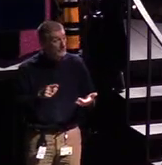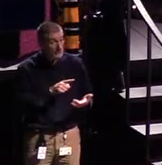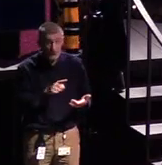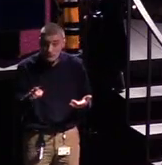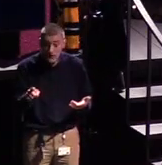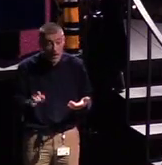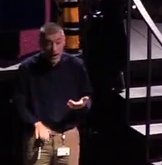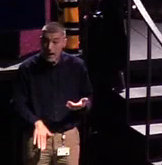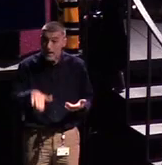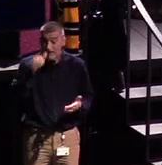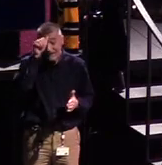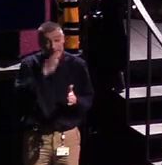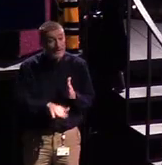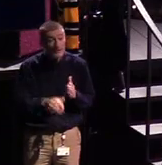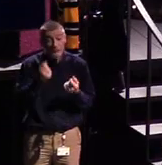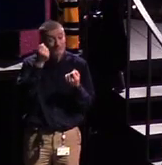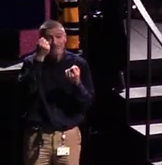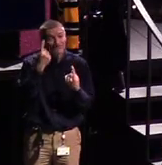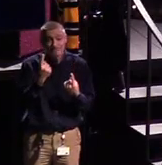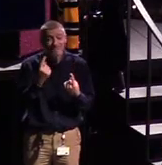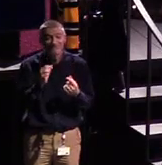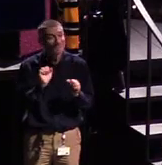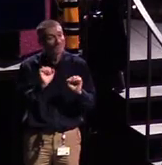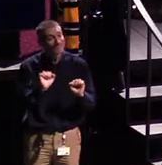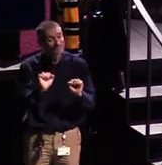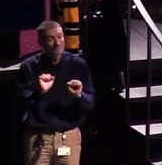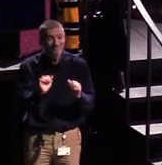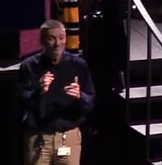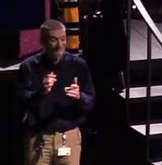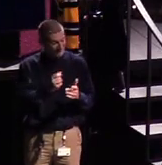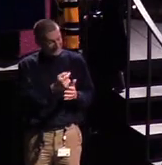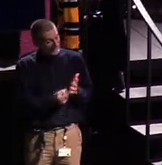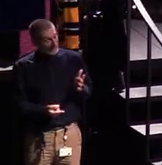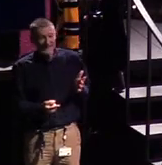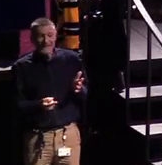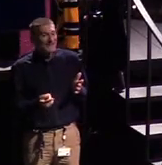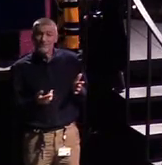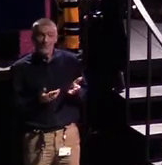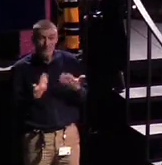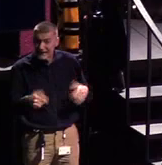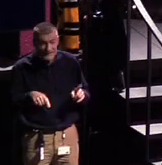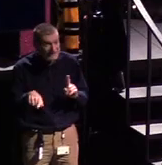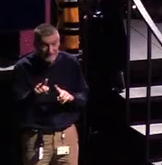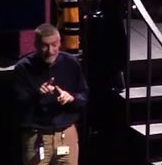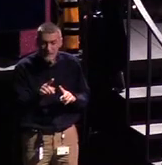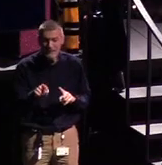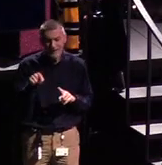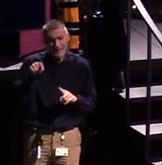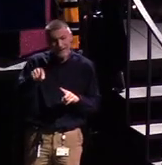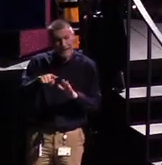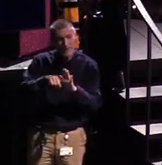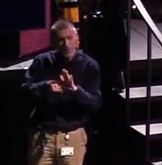but skip this inequality can easily remain invisible sausage biscuit this point